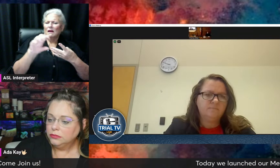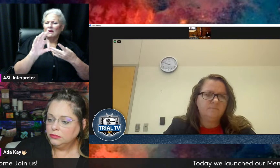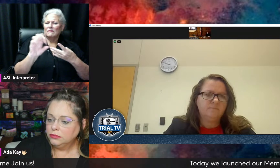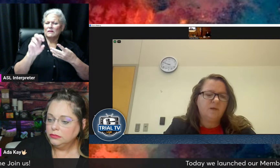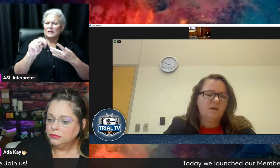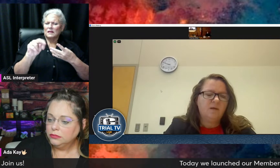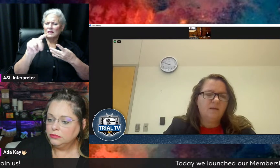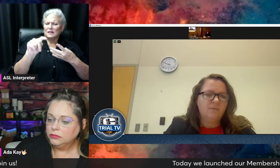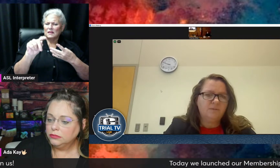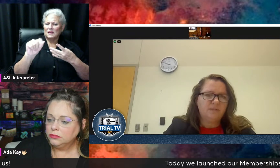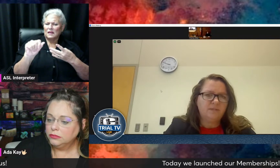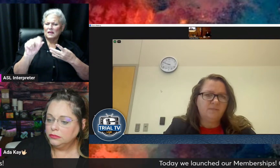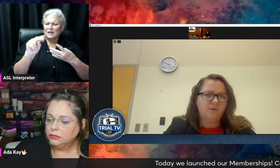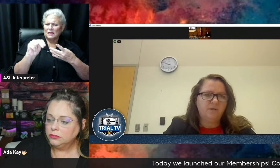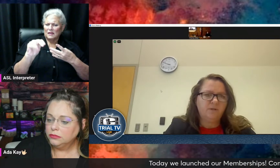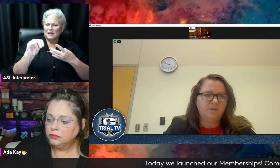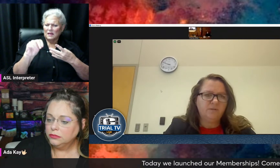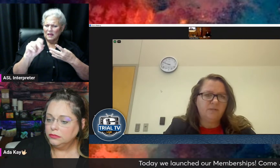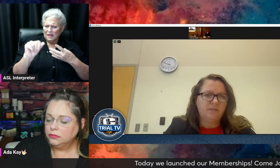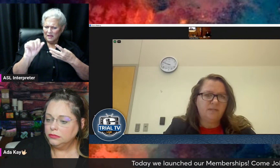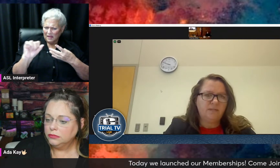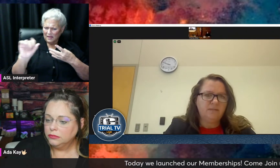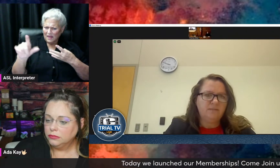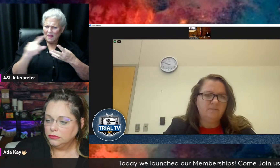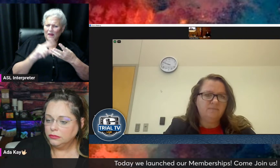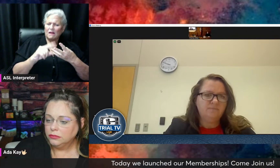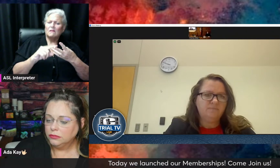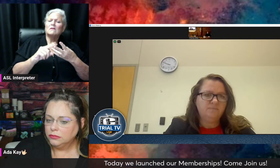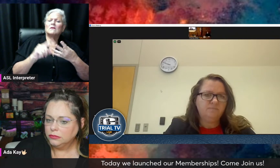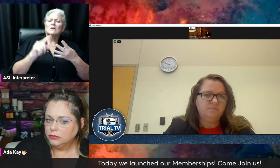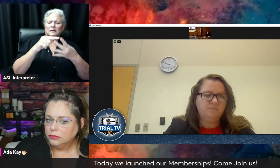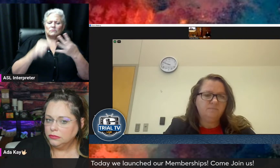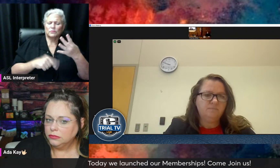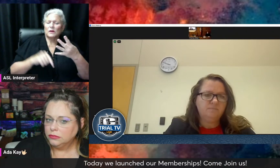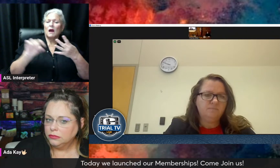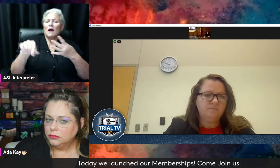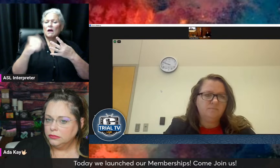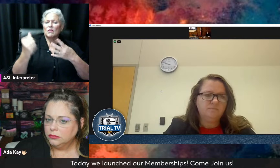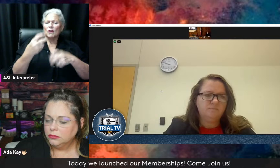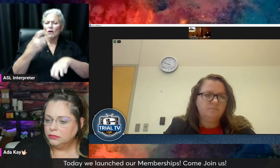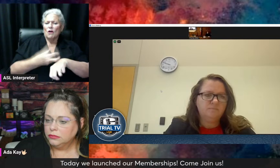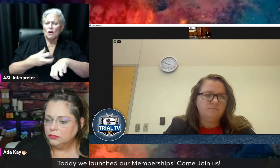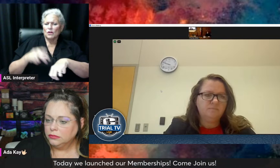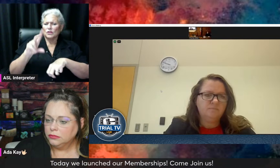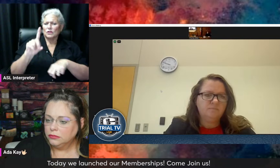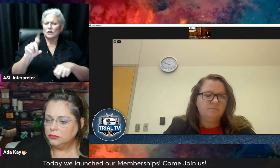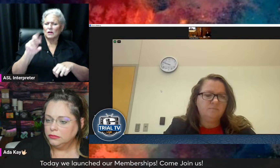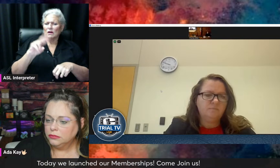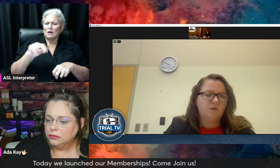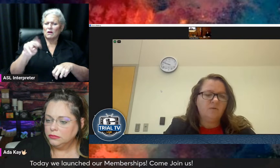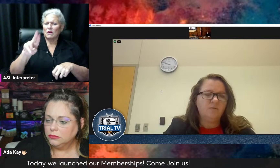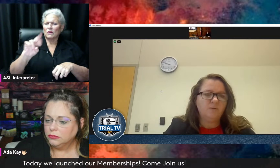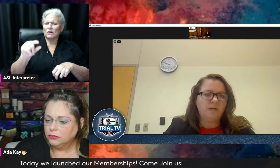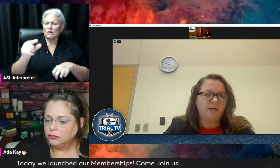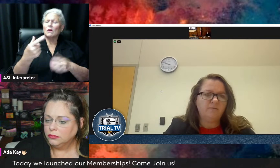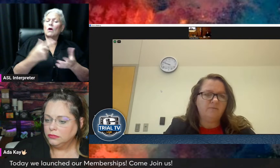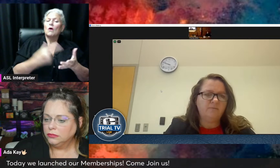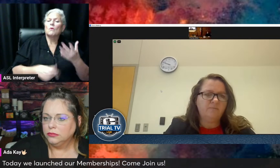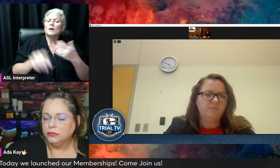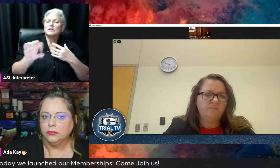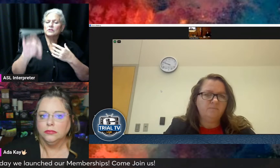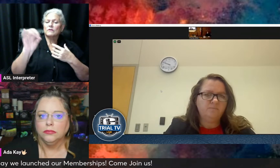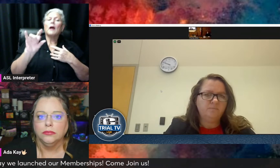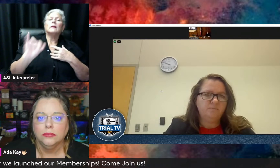drugs? That was tested for in the screening test. And what was the results of that? Those were